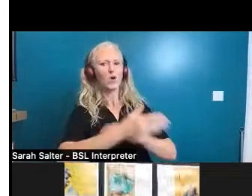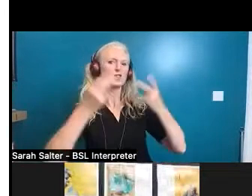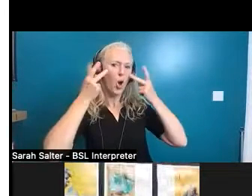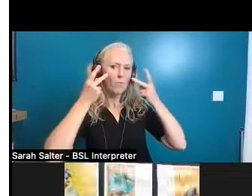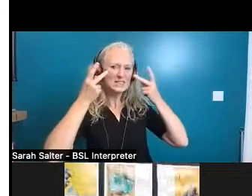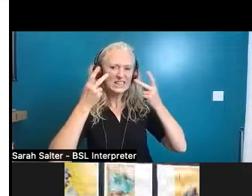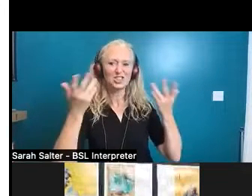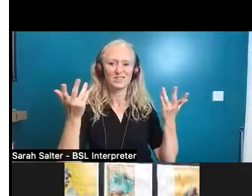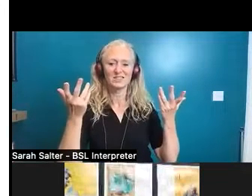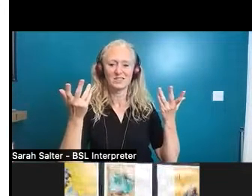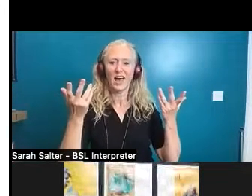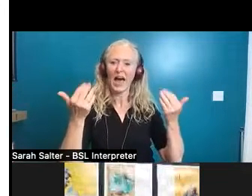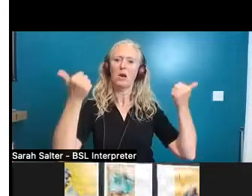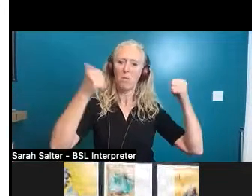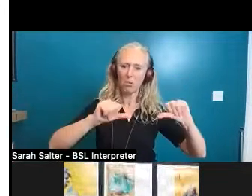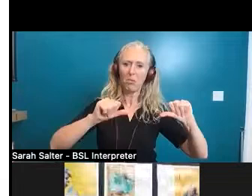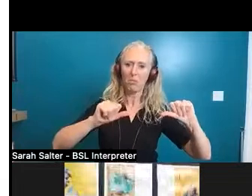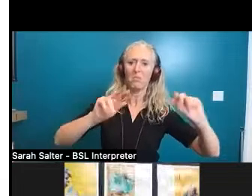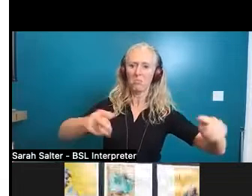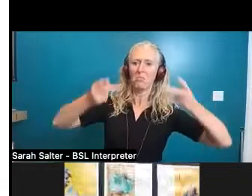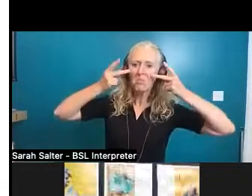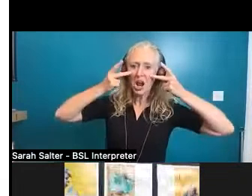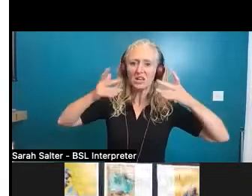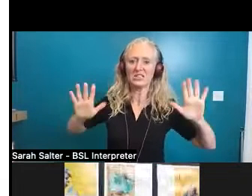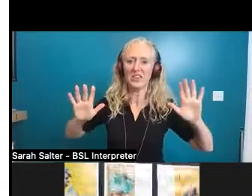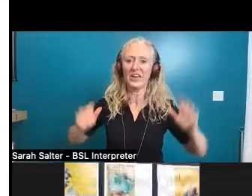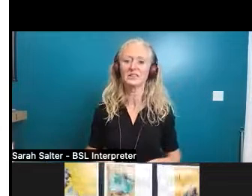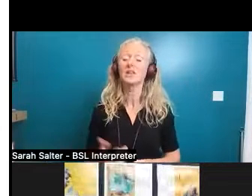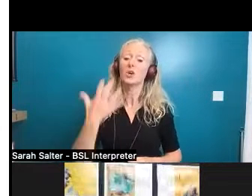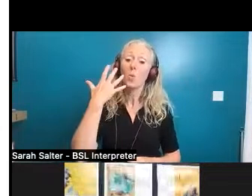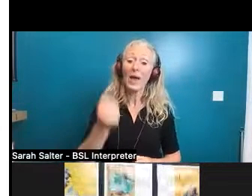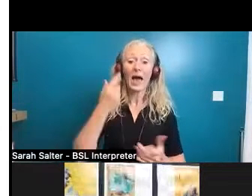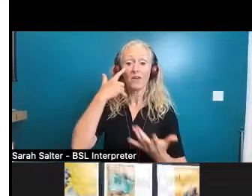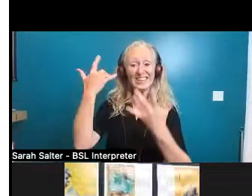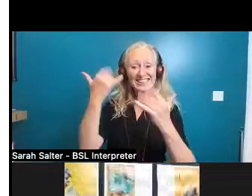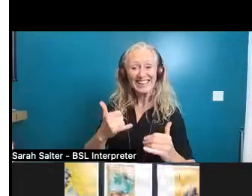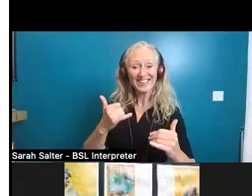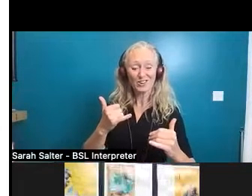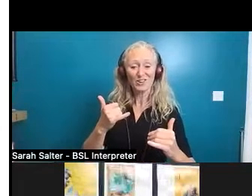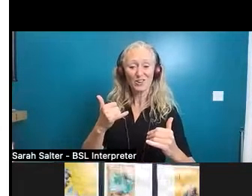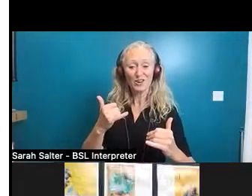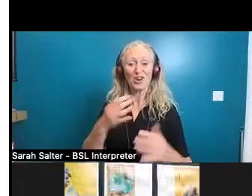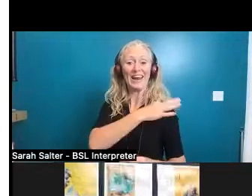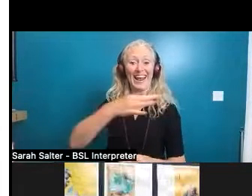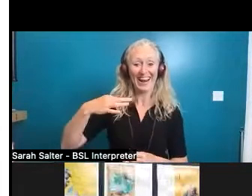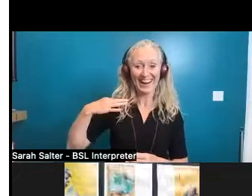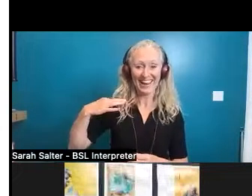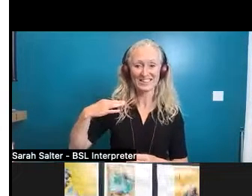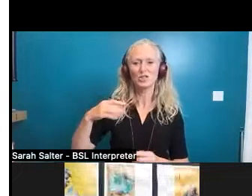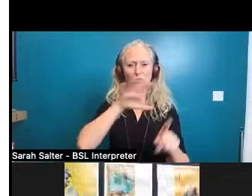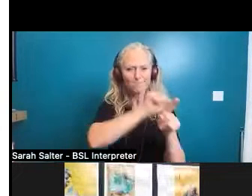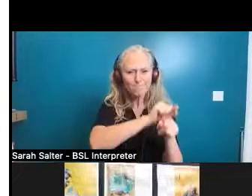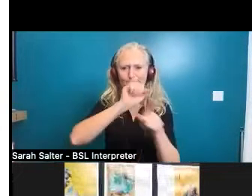in screening clinics that we have running with optometrists and orthoptists in